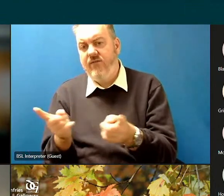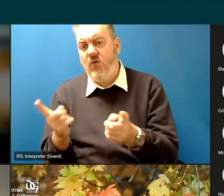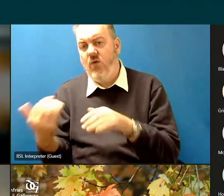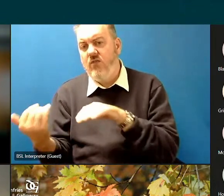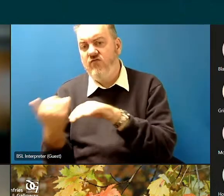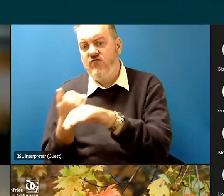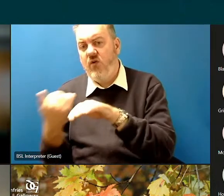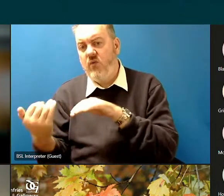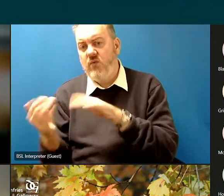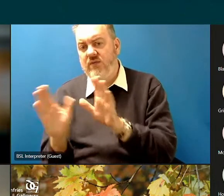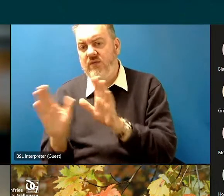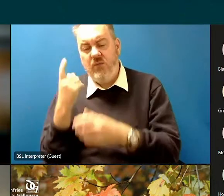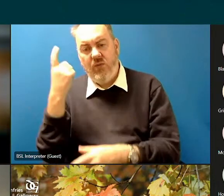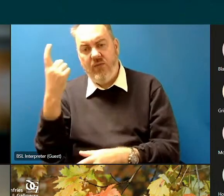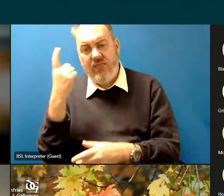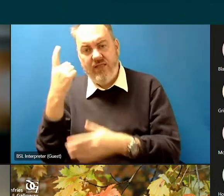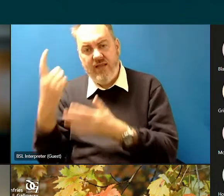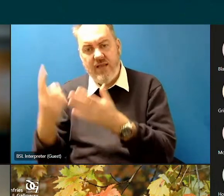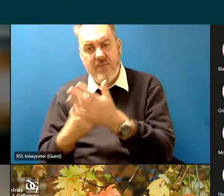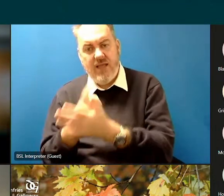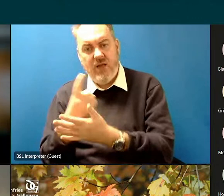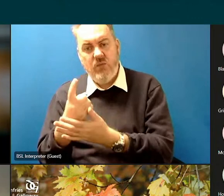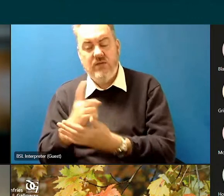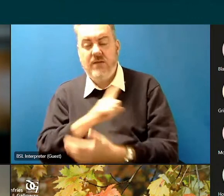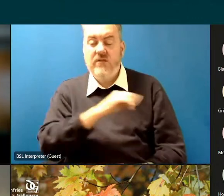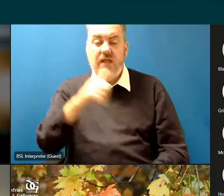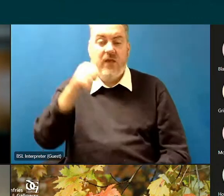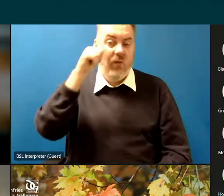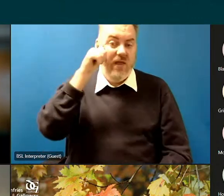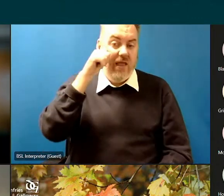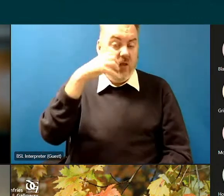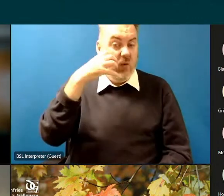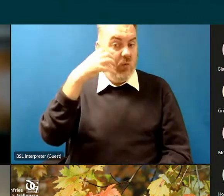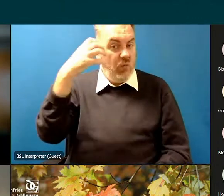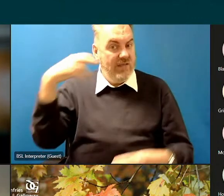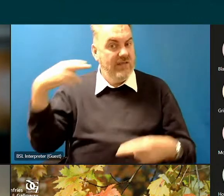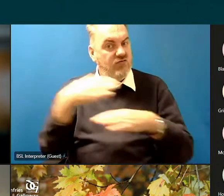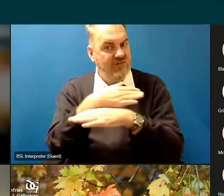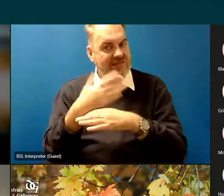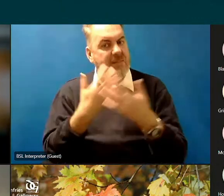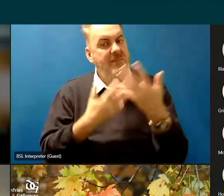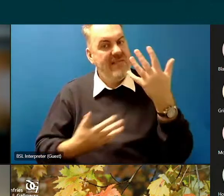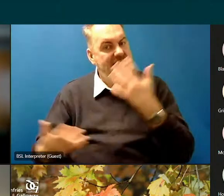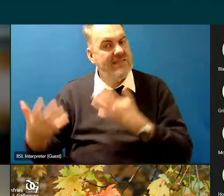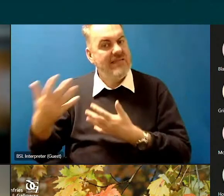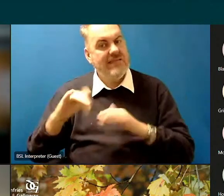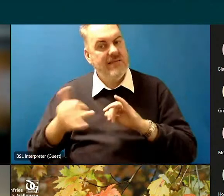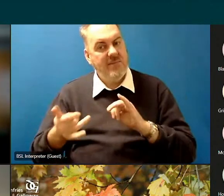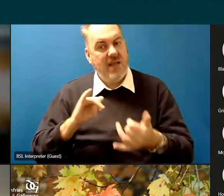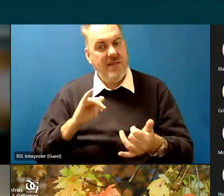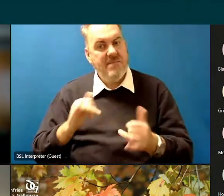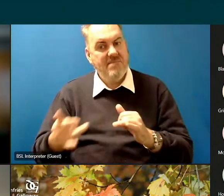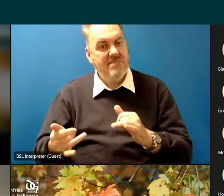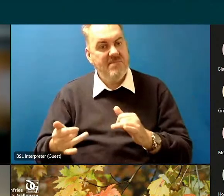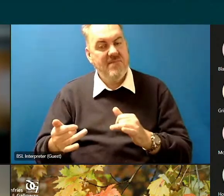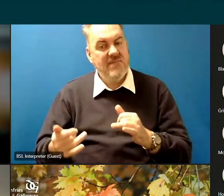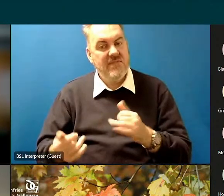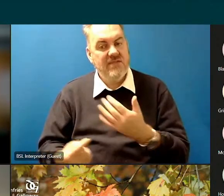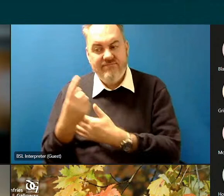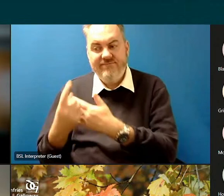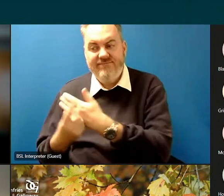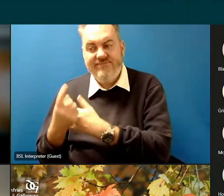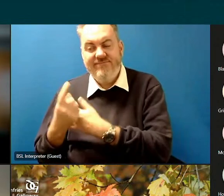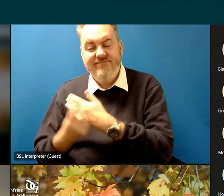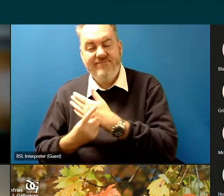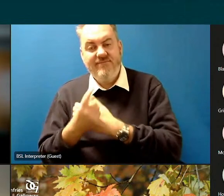team? I'm aware Queen Street can be quite a busy street at times, and I'm wondering if the